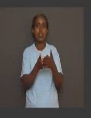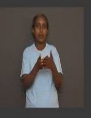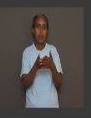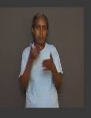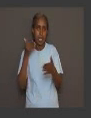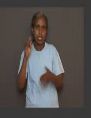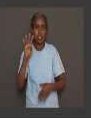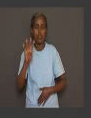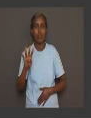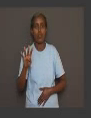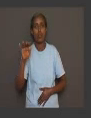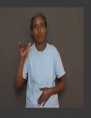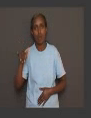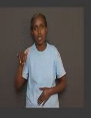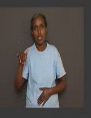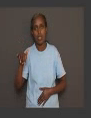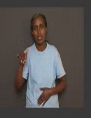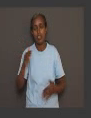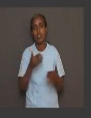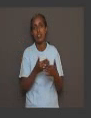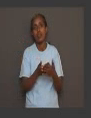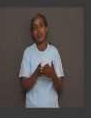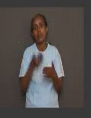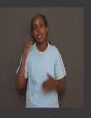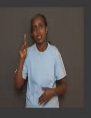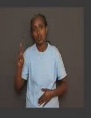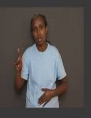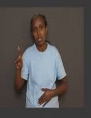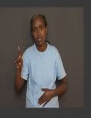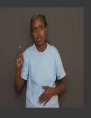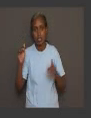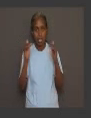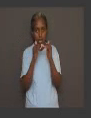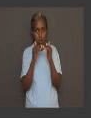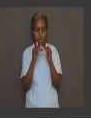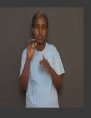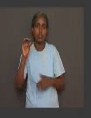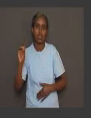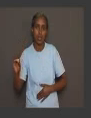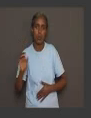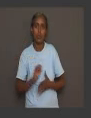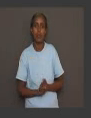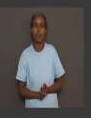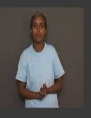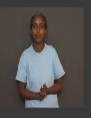minus 4y minus 1 equals 0.